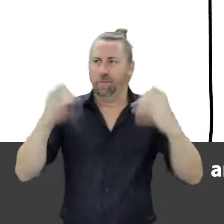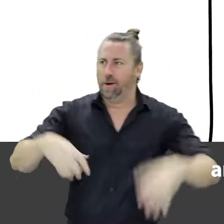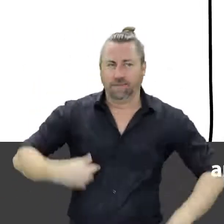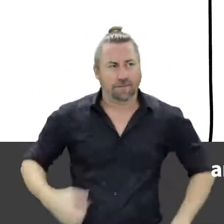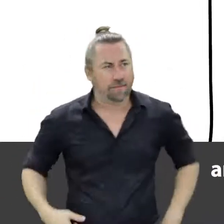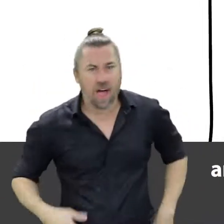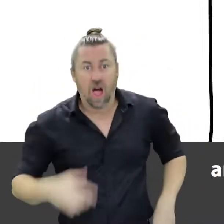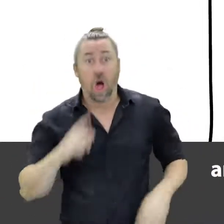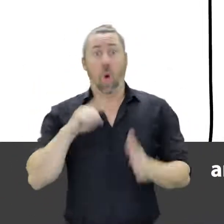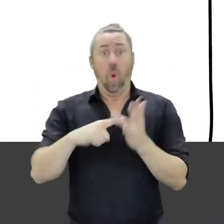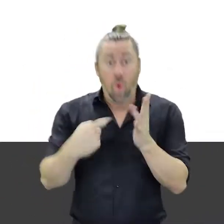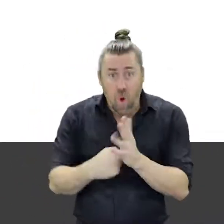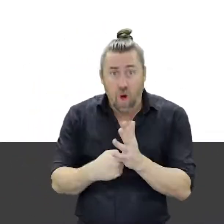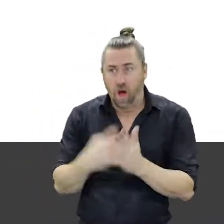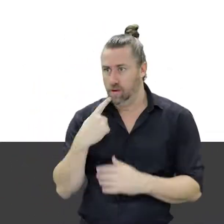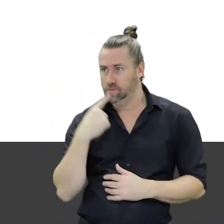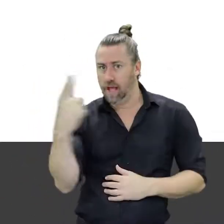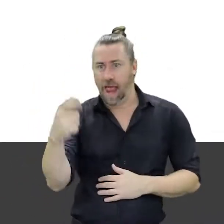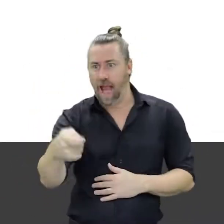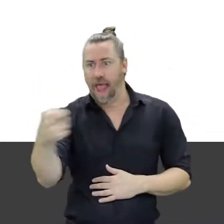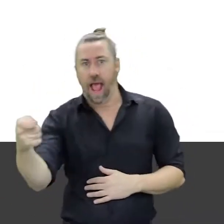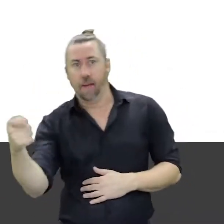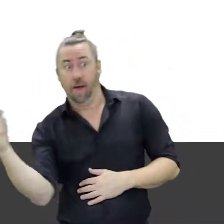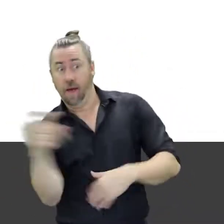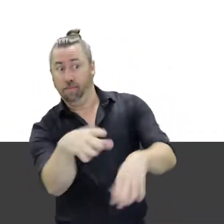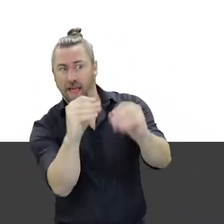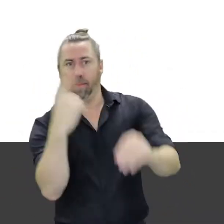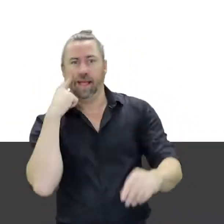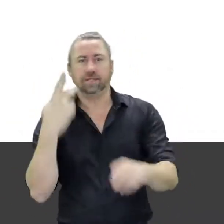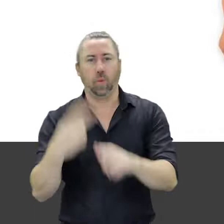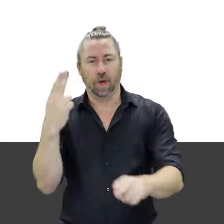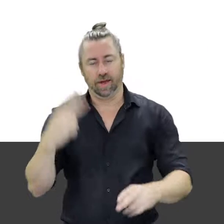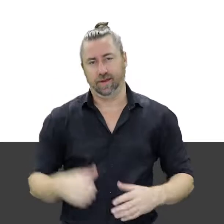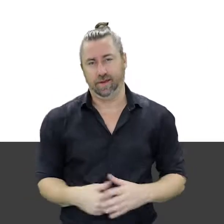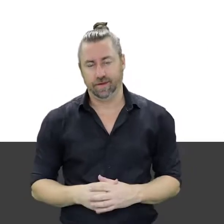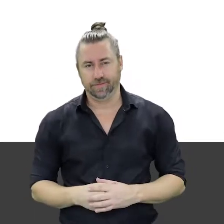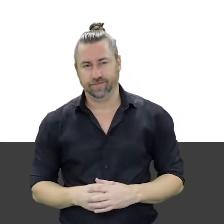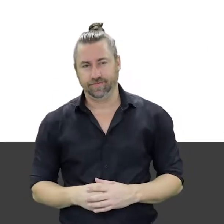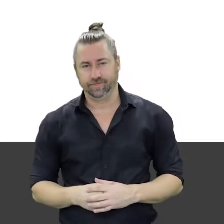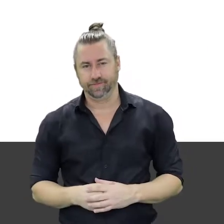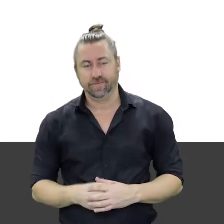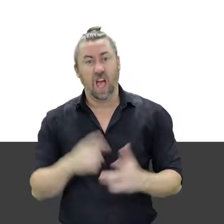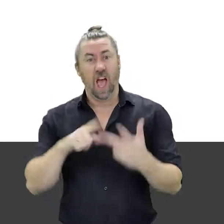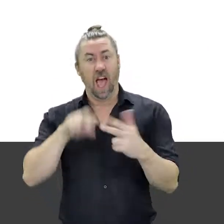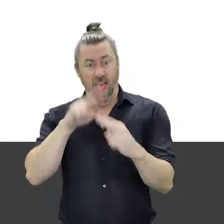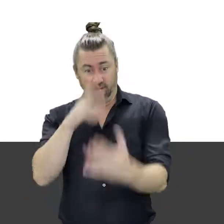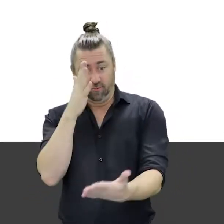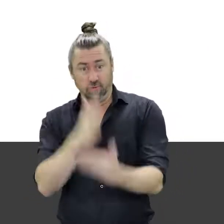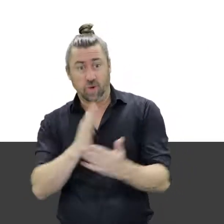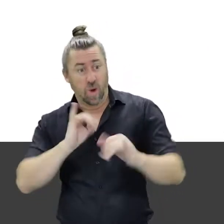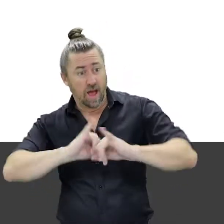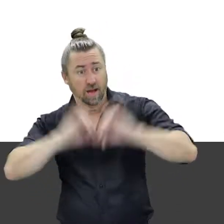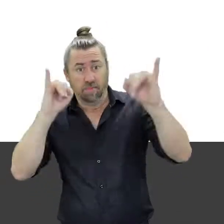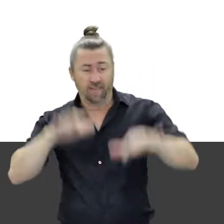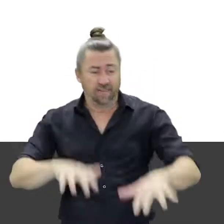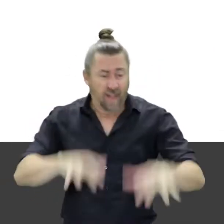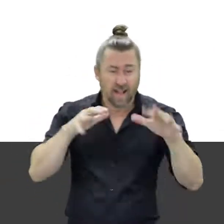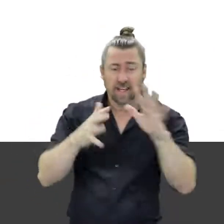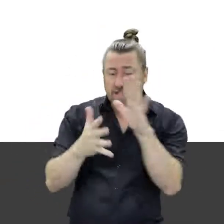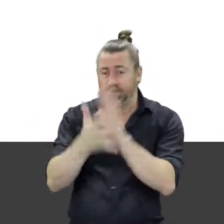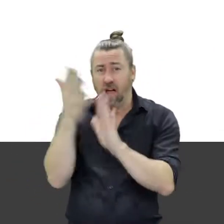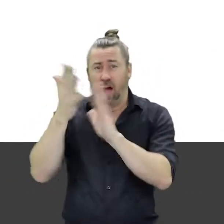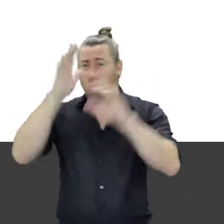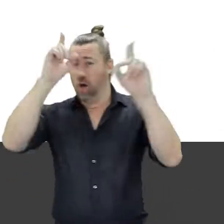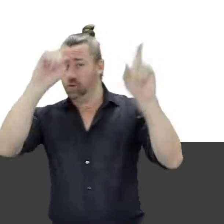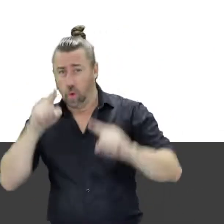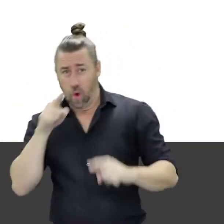case you're not nearby. Stay or go. In the event of a disaster, you must decide